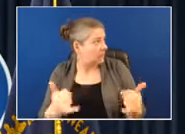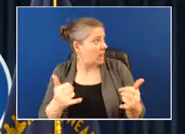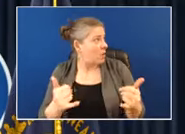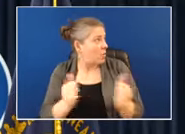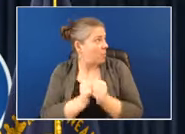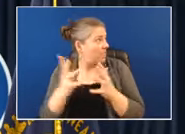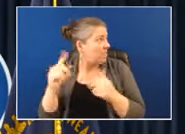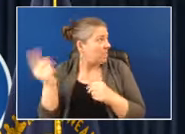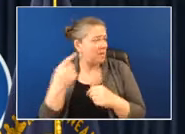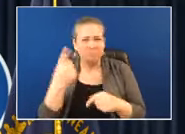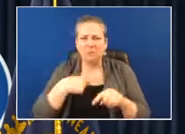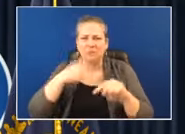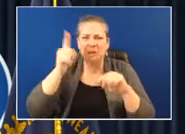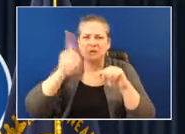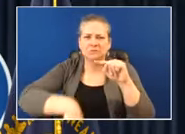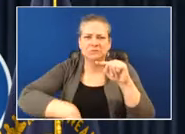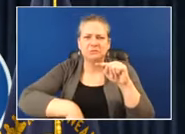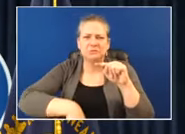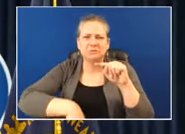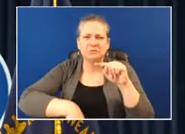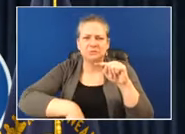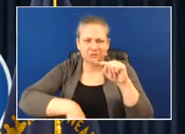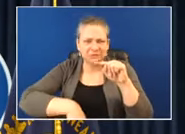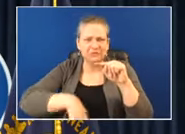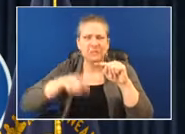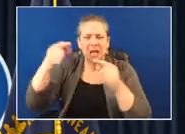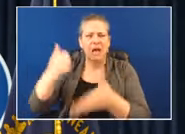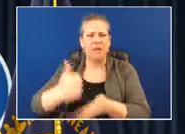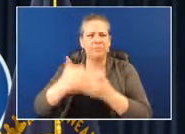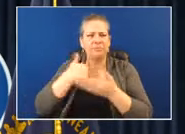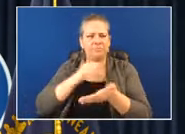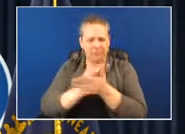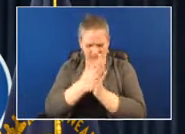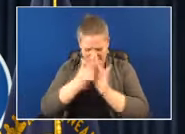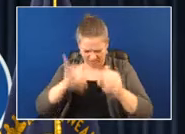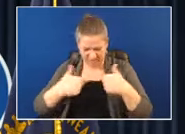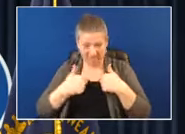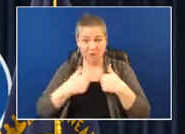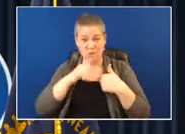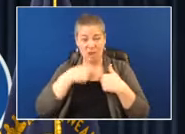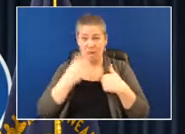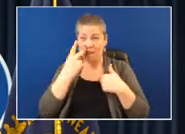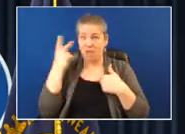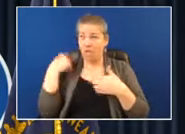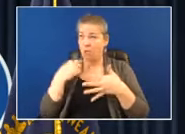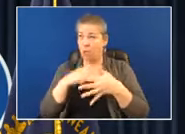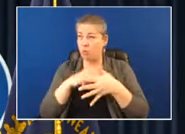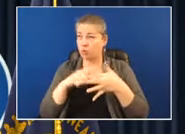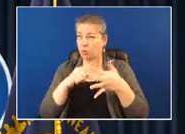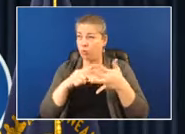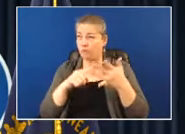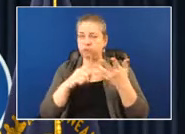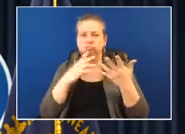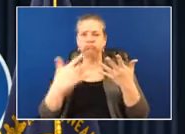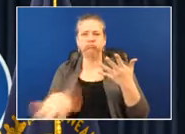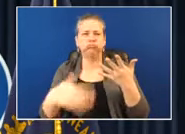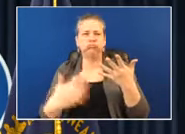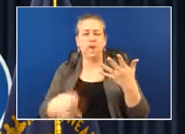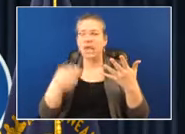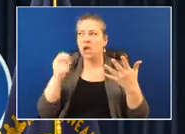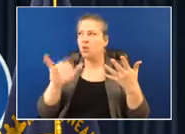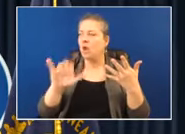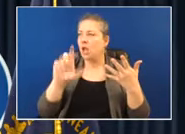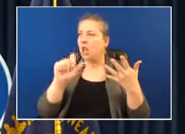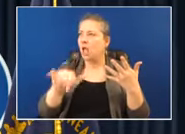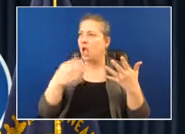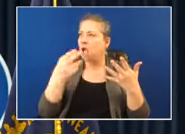am today. And I can think of about 8 different names as I think back on my time, either at Henry Clay High School or Morton